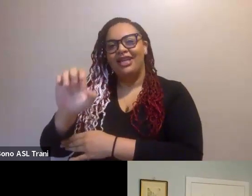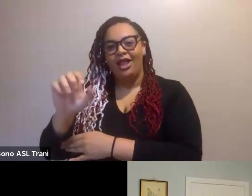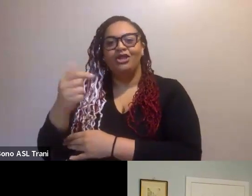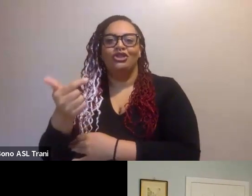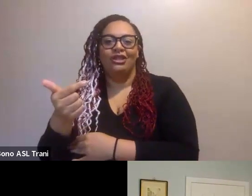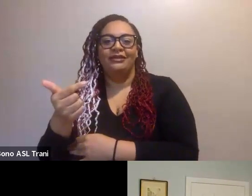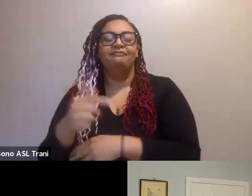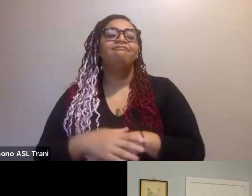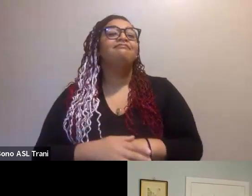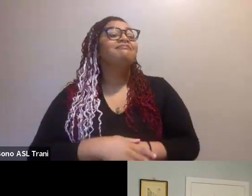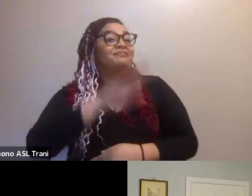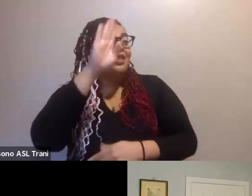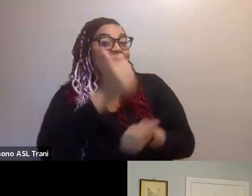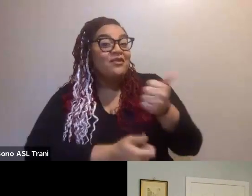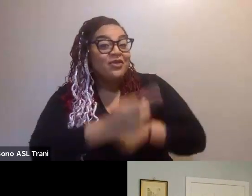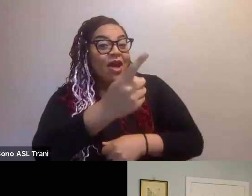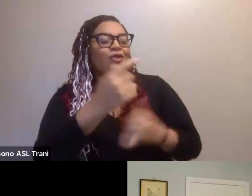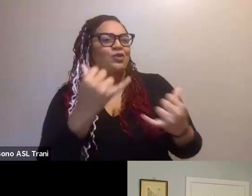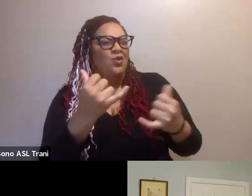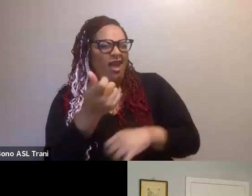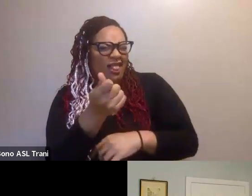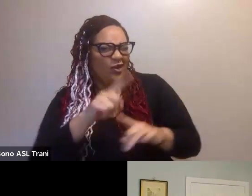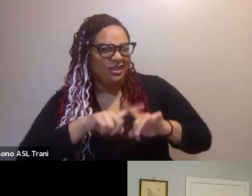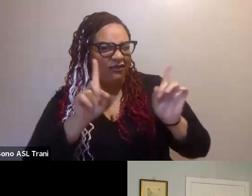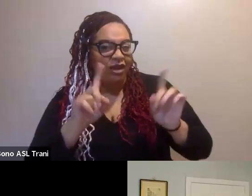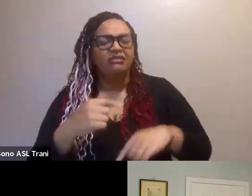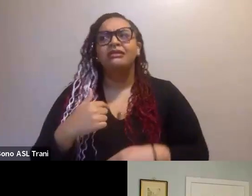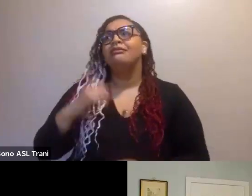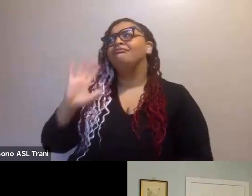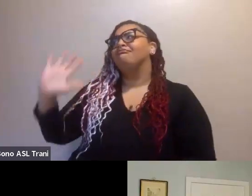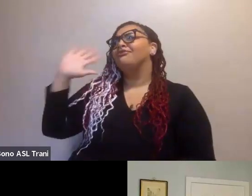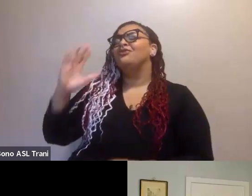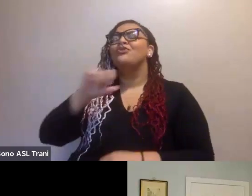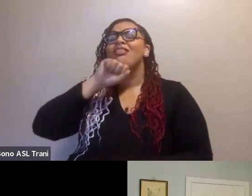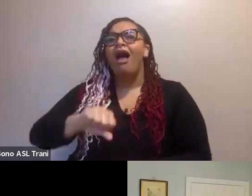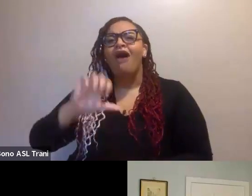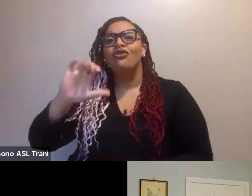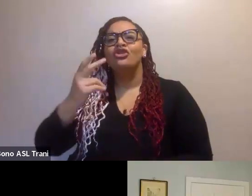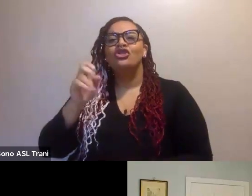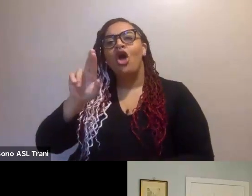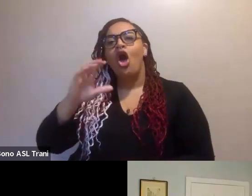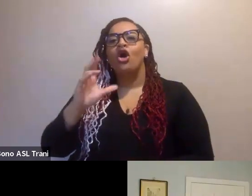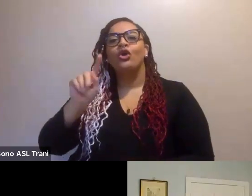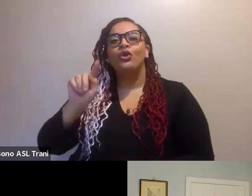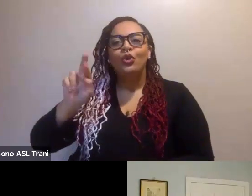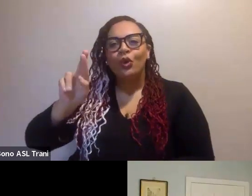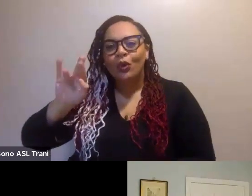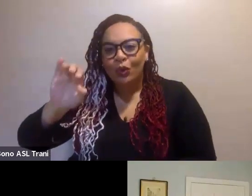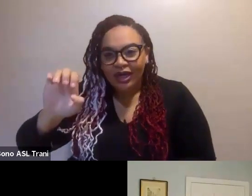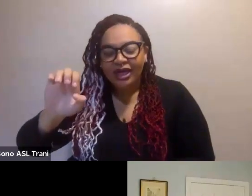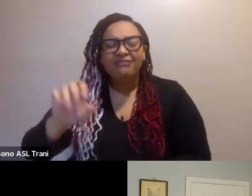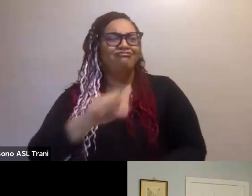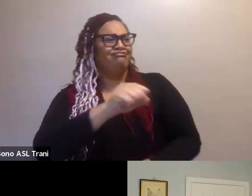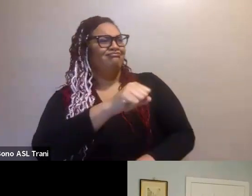going to be a little different, though. But you still love charcuterie, right? That's totally your yes. thing. Yeah. I mean, it's the adult